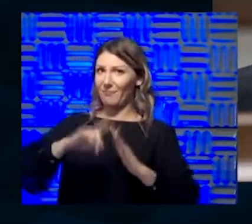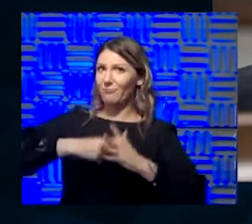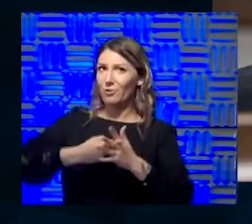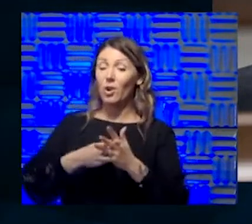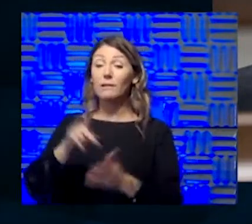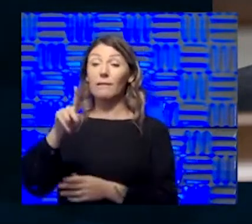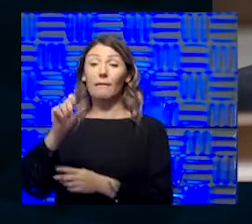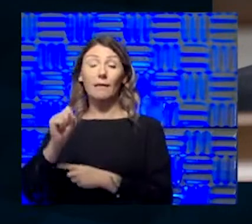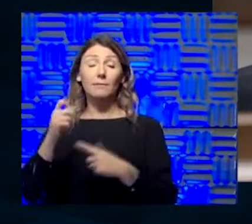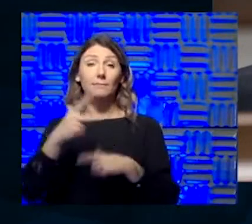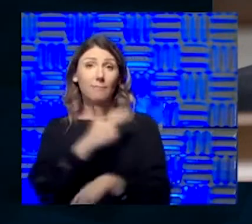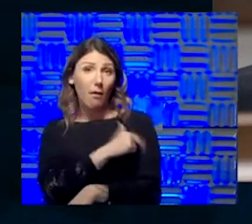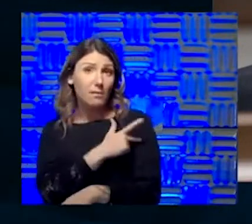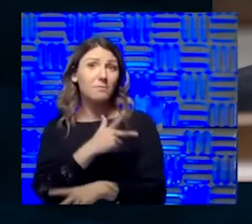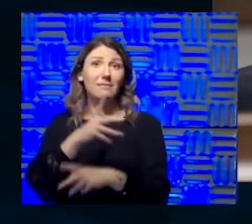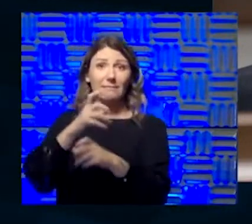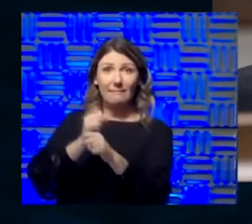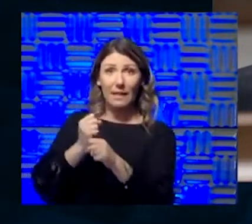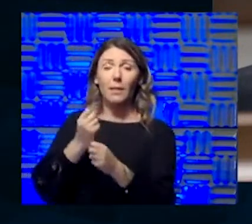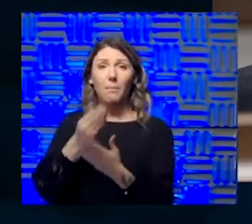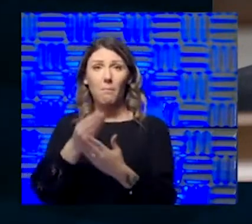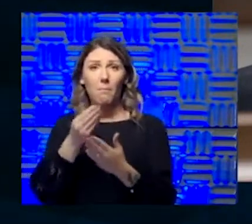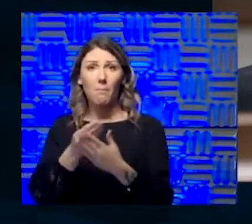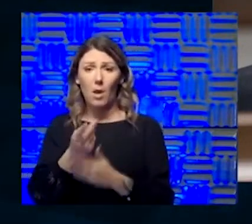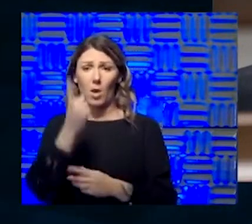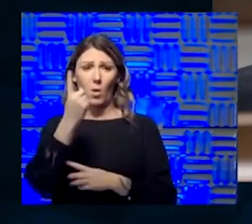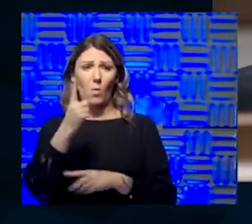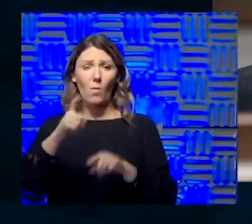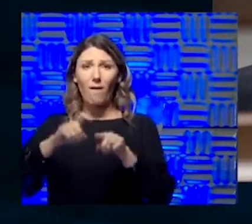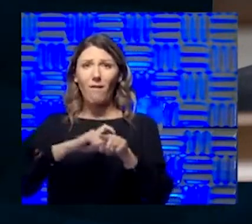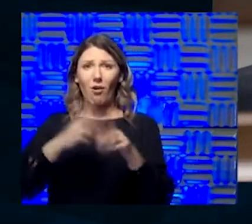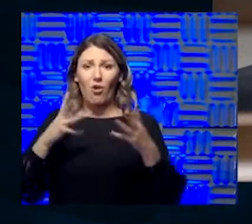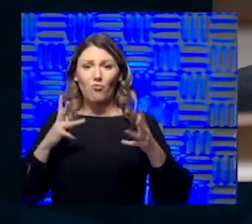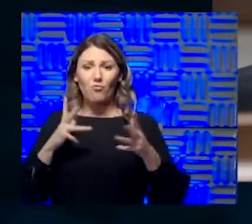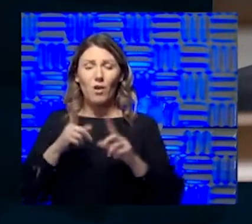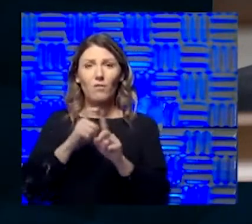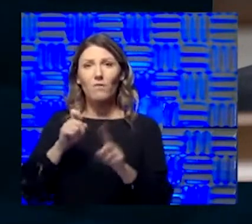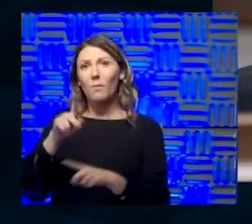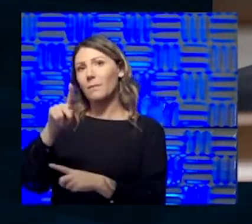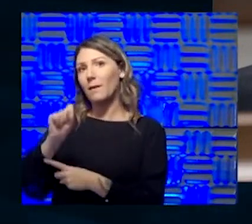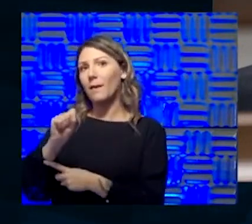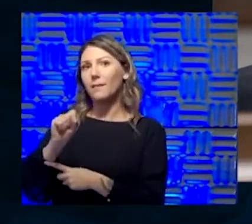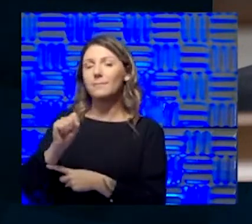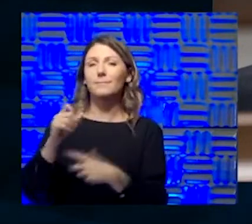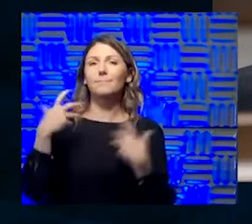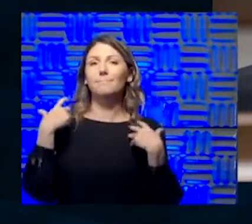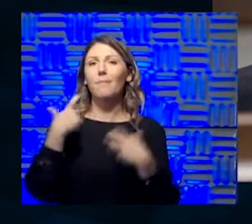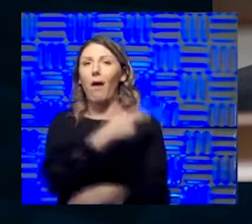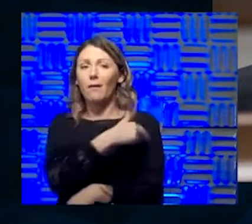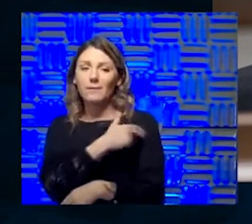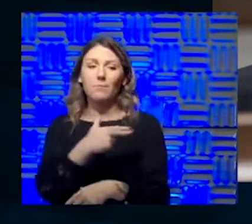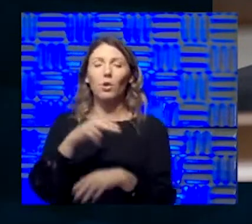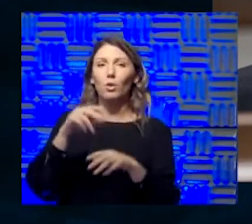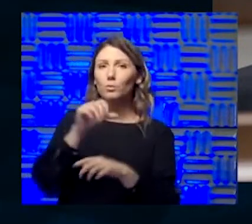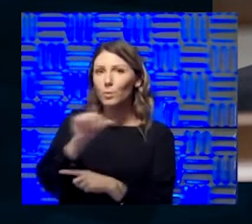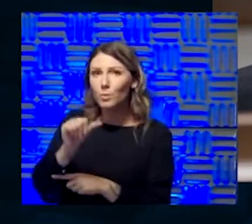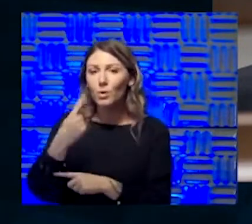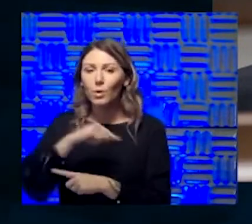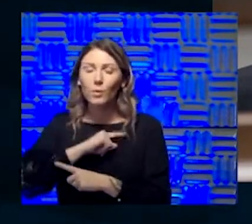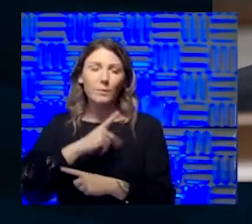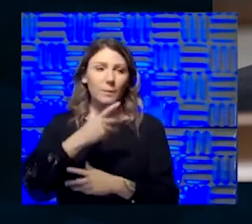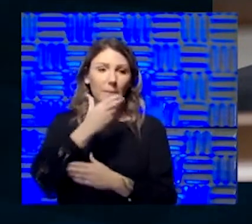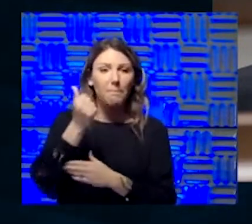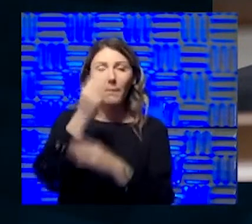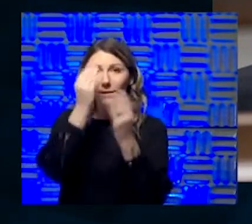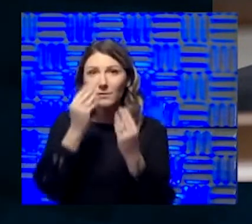money. I've already had one call from a hospital. We're working with the Kansas Hospital Association to make certain we get the best information, but